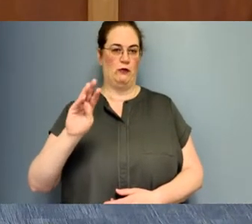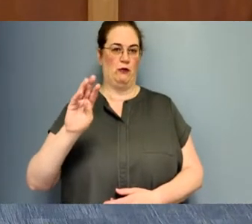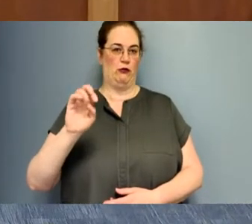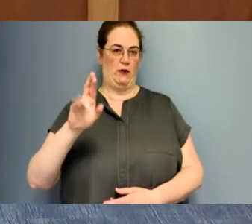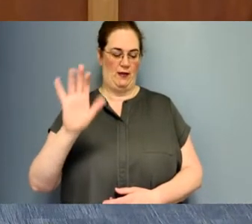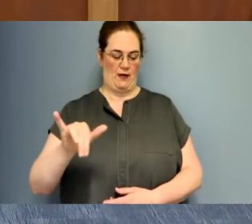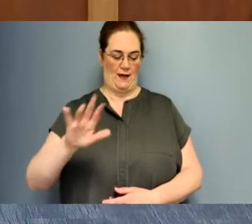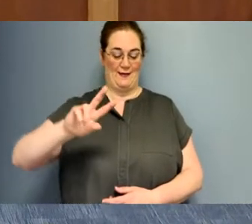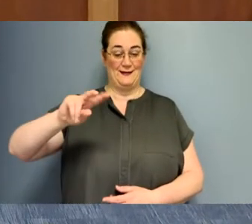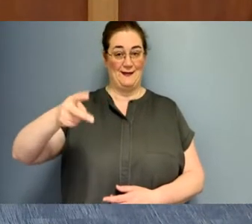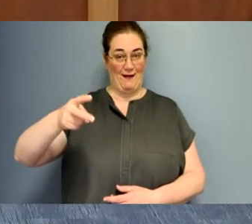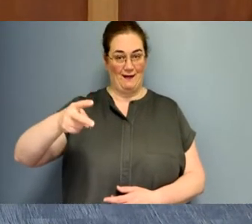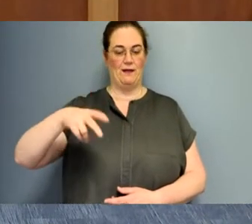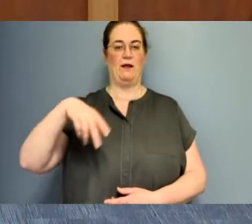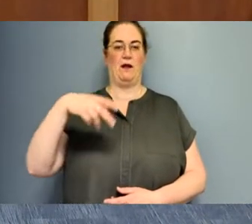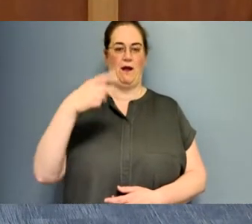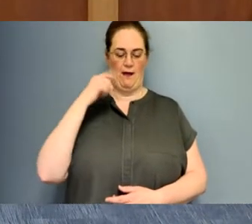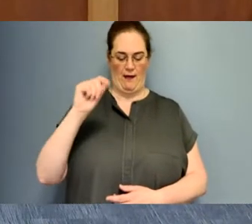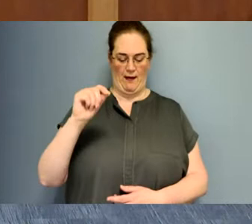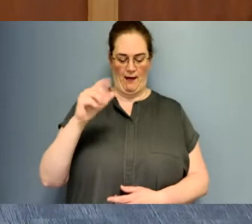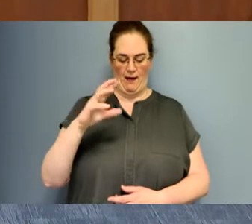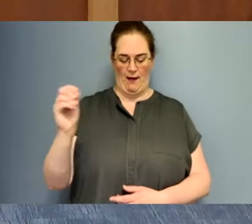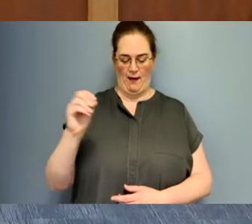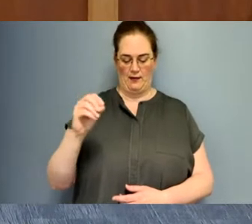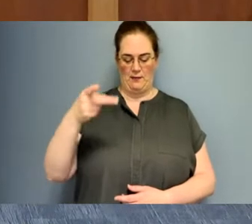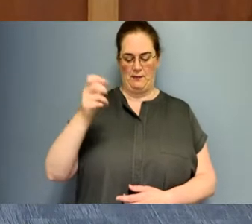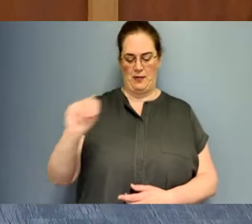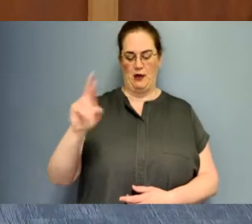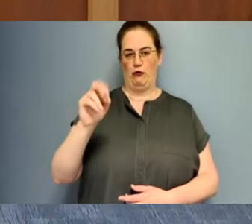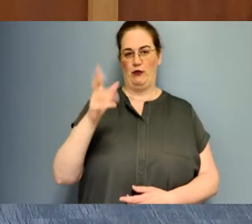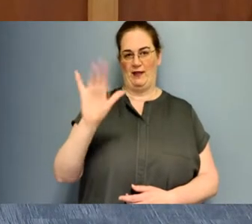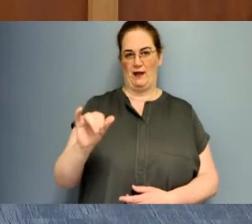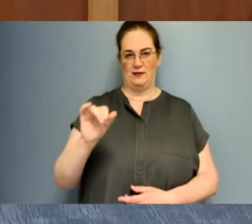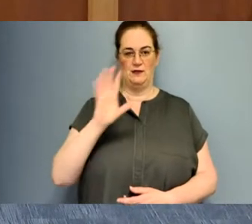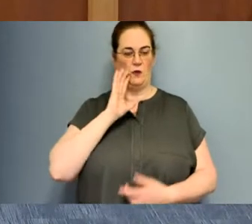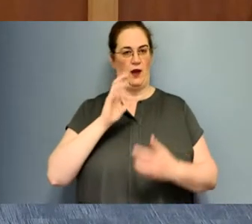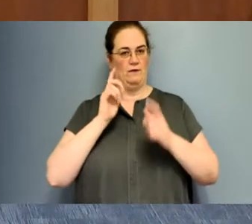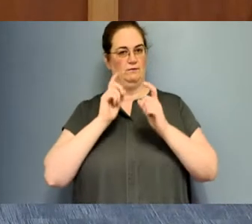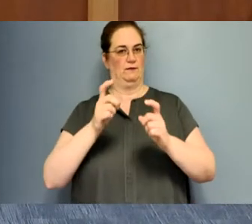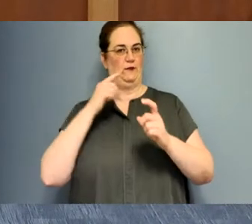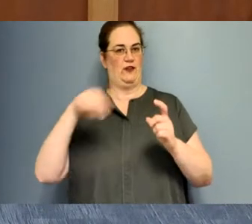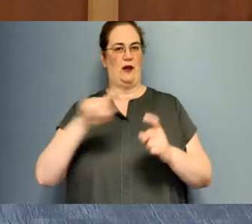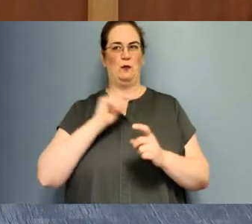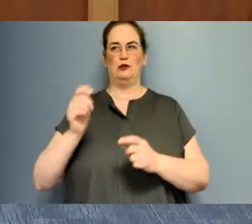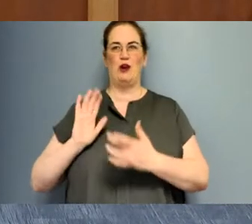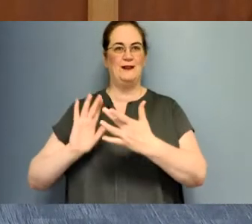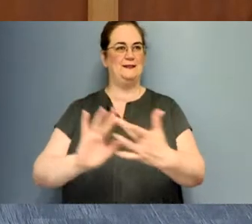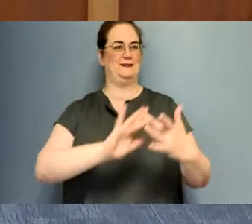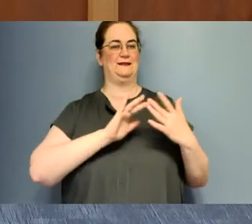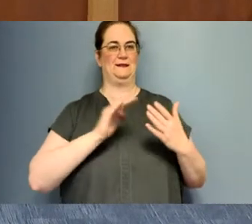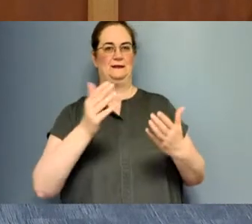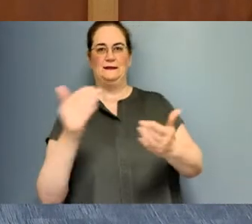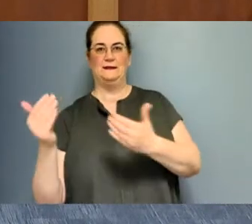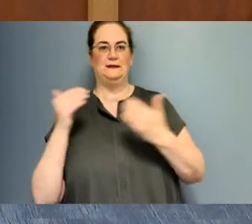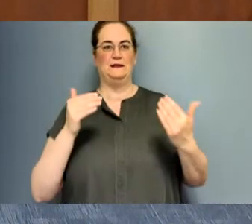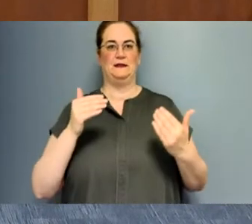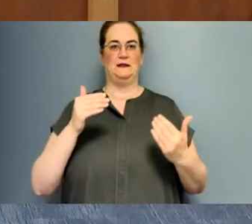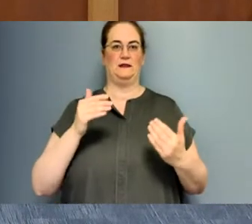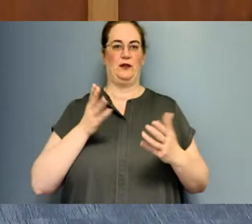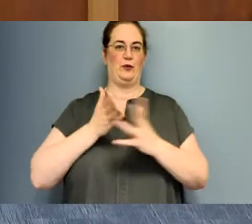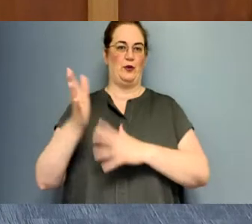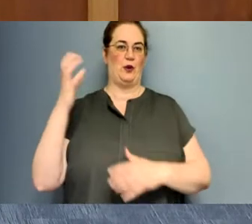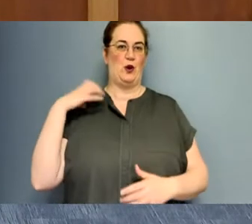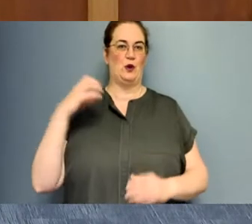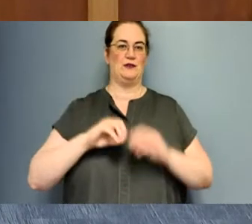So we have certificates for them as well, commendations for them as well. We'll make sure they get those. So, and we tried to reach out and get them through their coach.